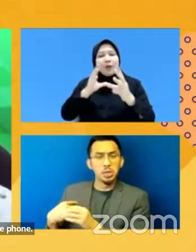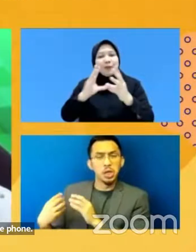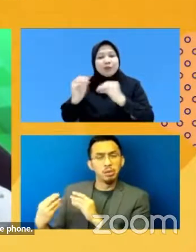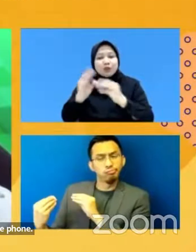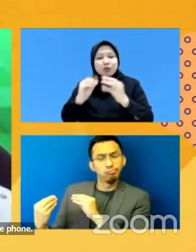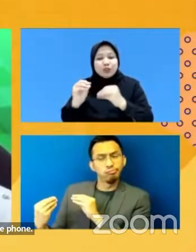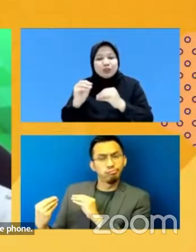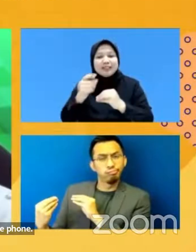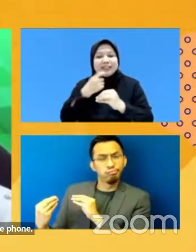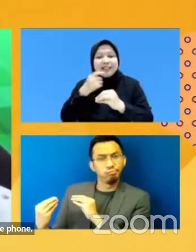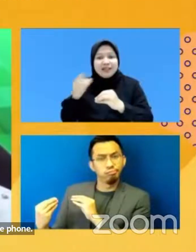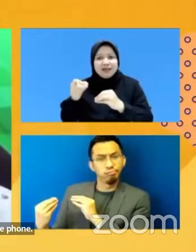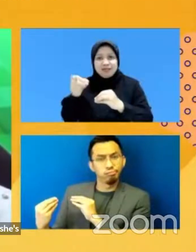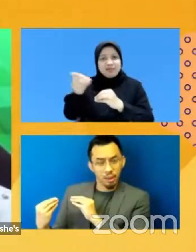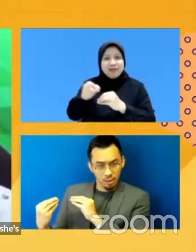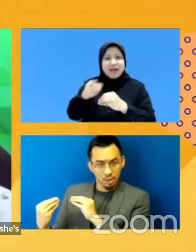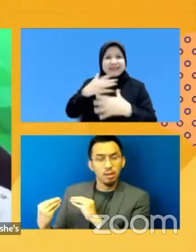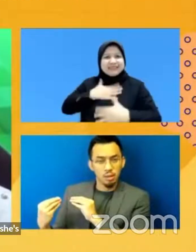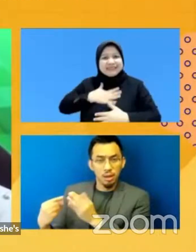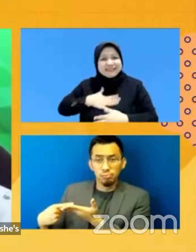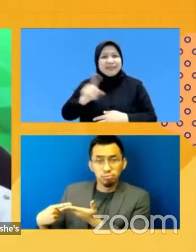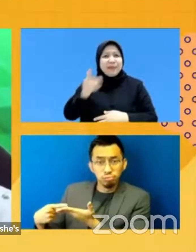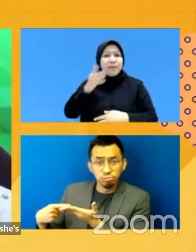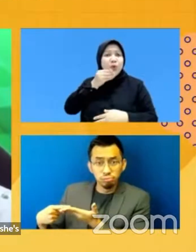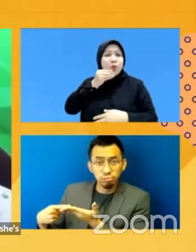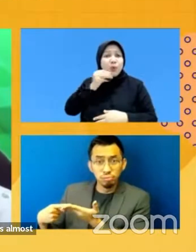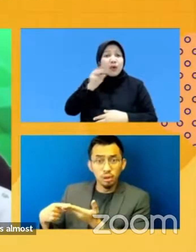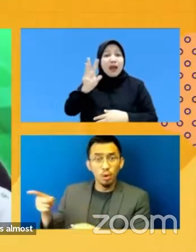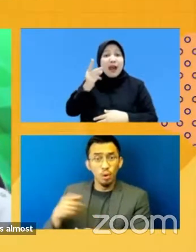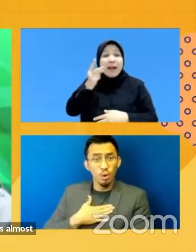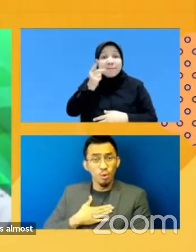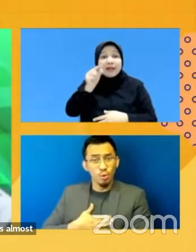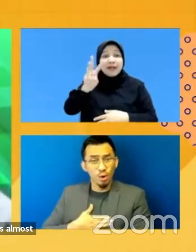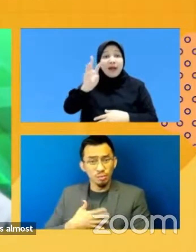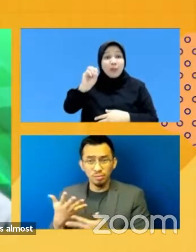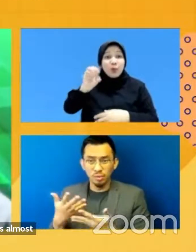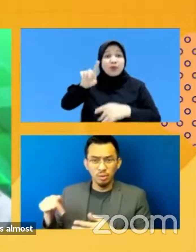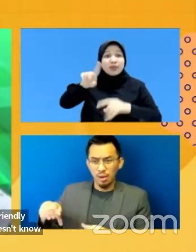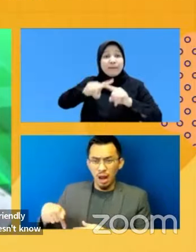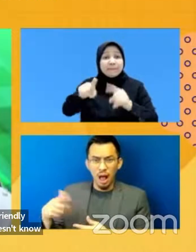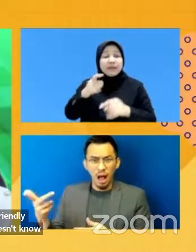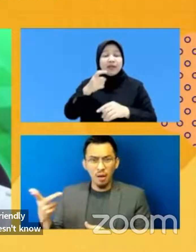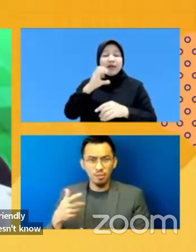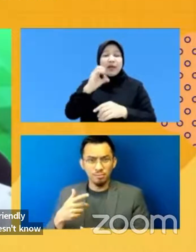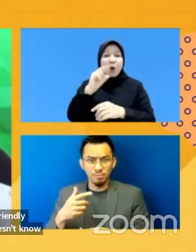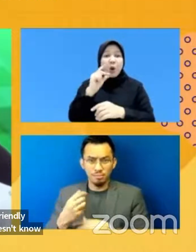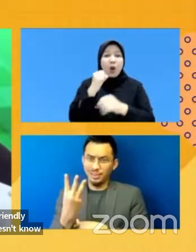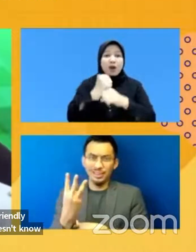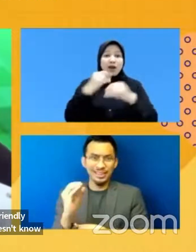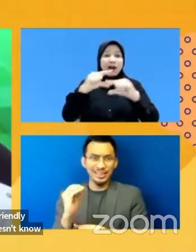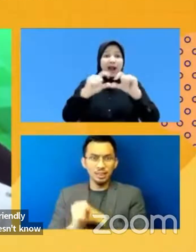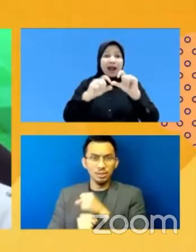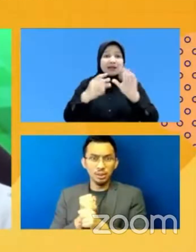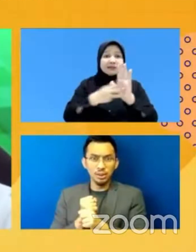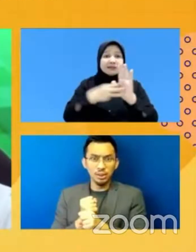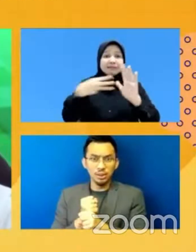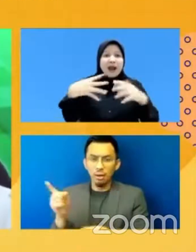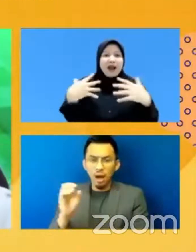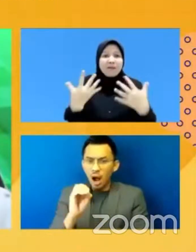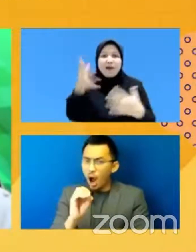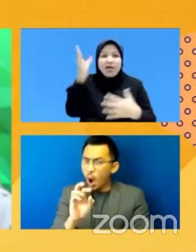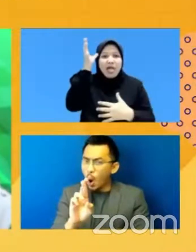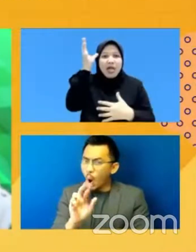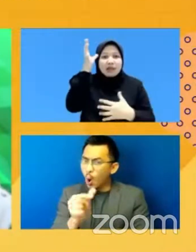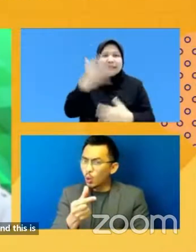30 and she did not know about these things. And this is why we should use the internet, and